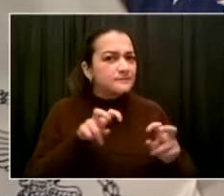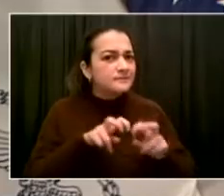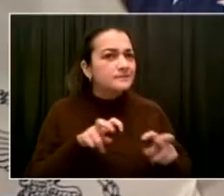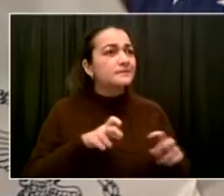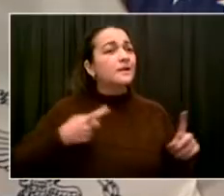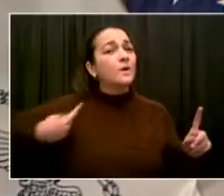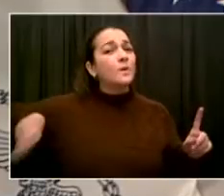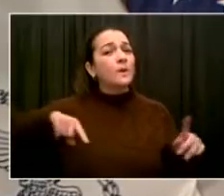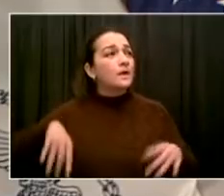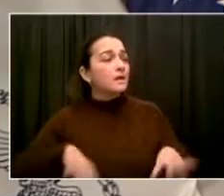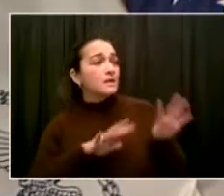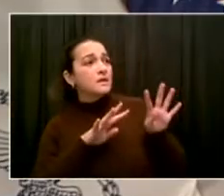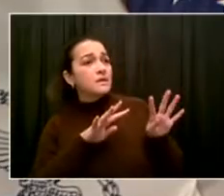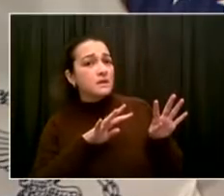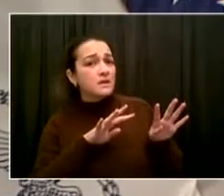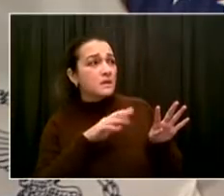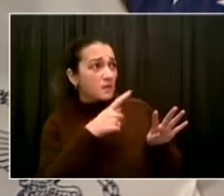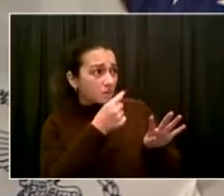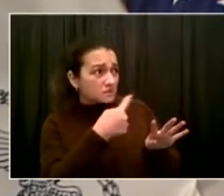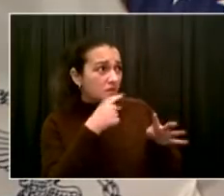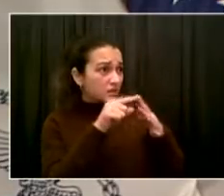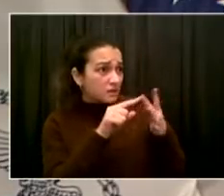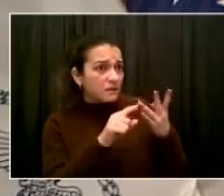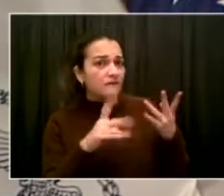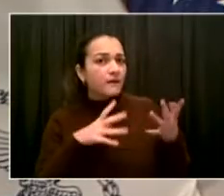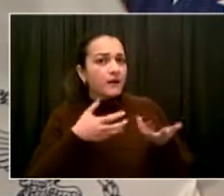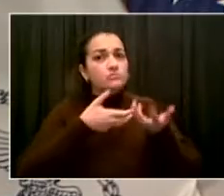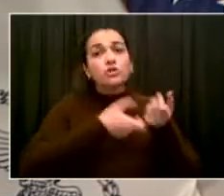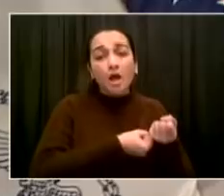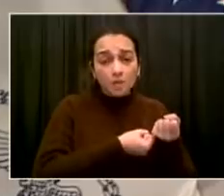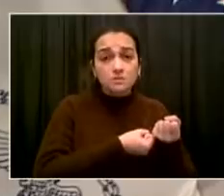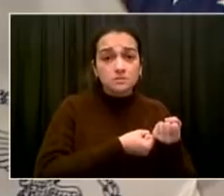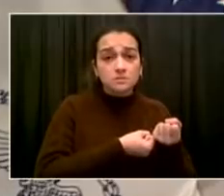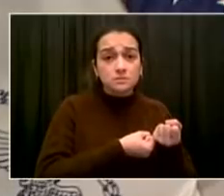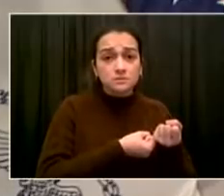from the city's doctor, our health commissioner, Dave Choksi.